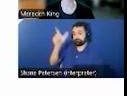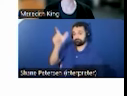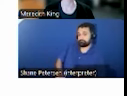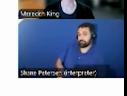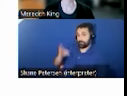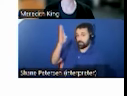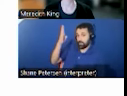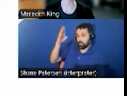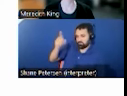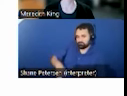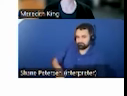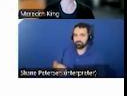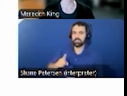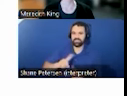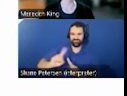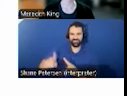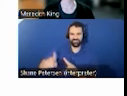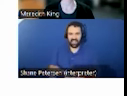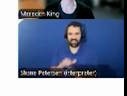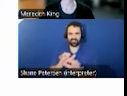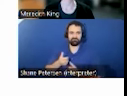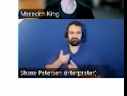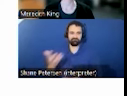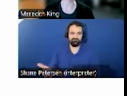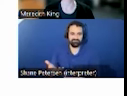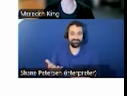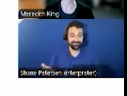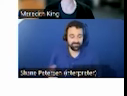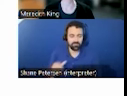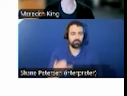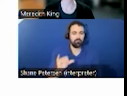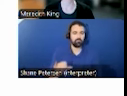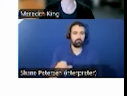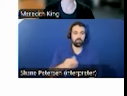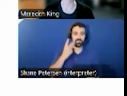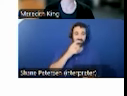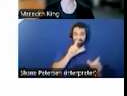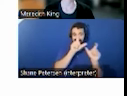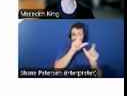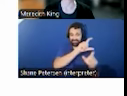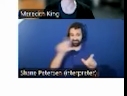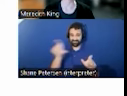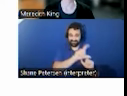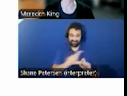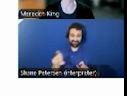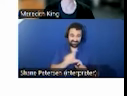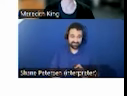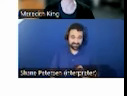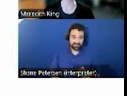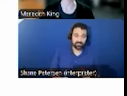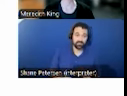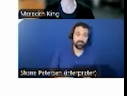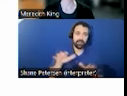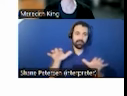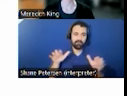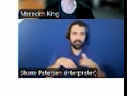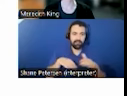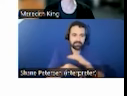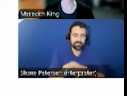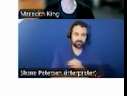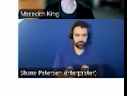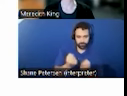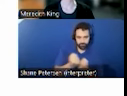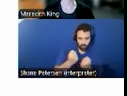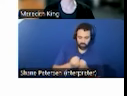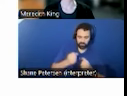action expression. And then the rows there are access, support, and executive function. And under each